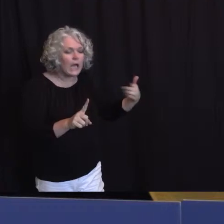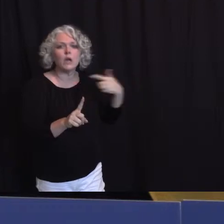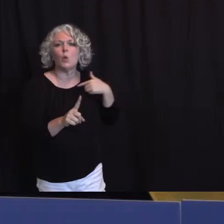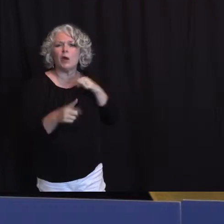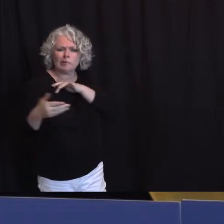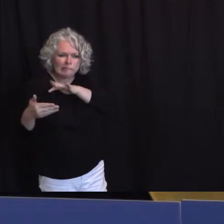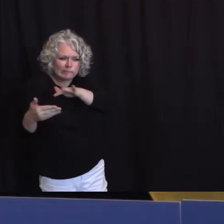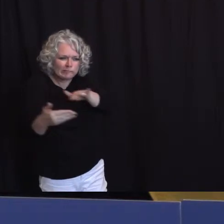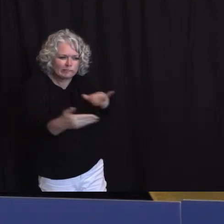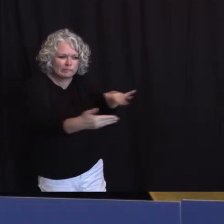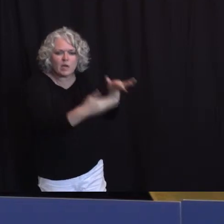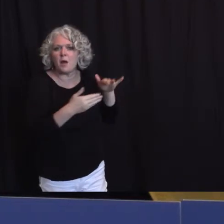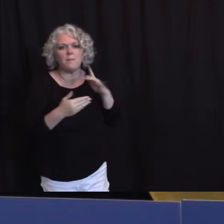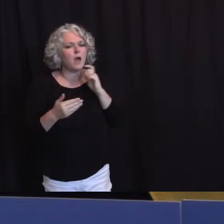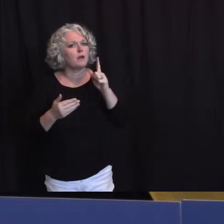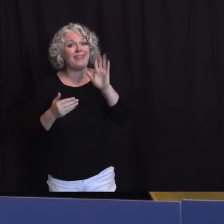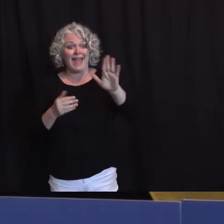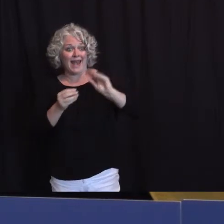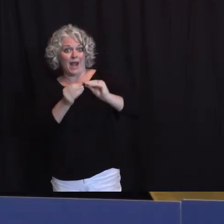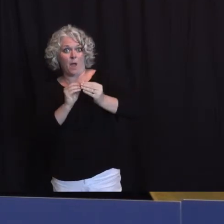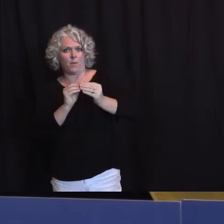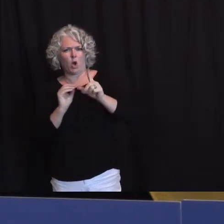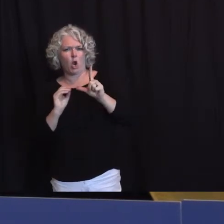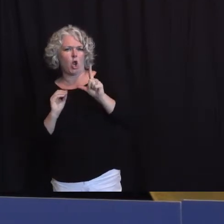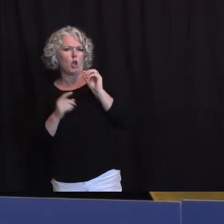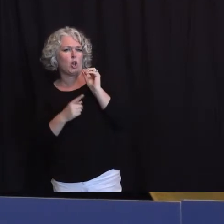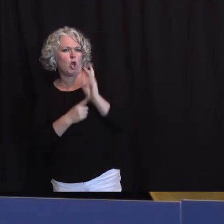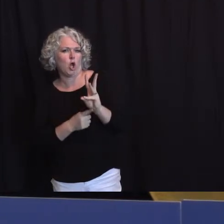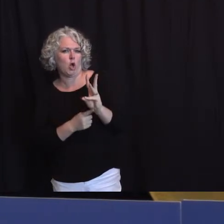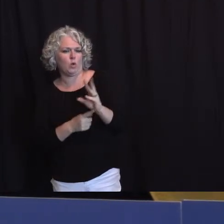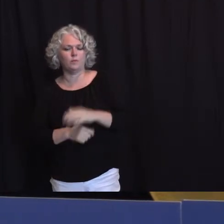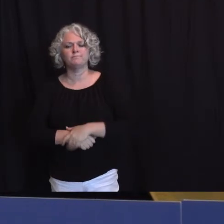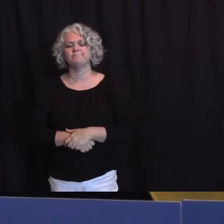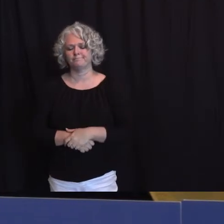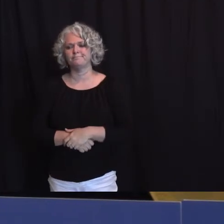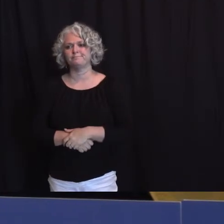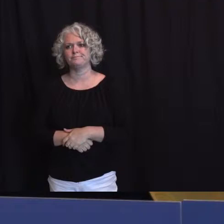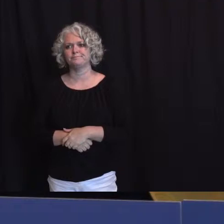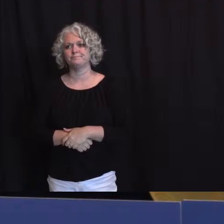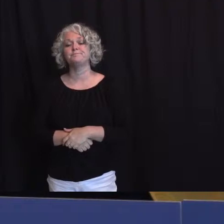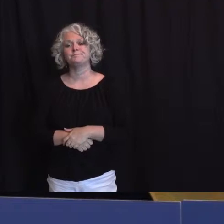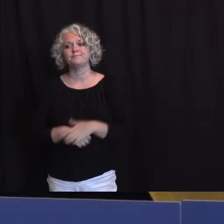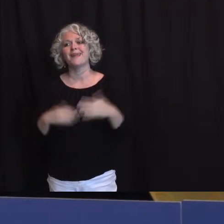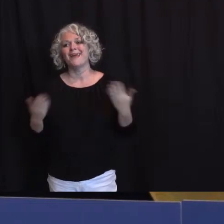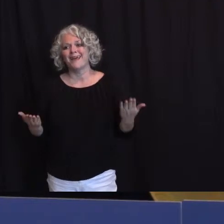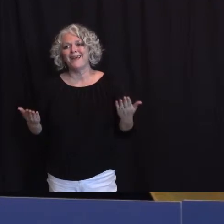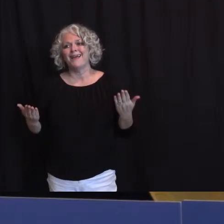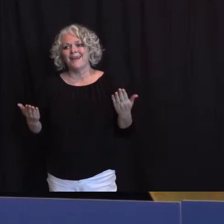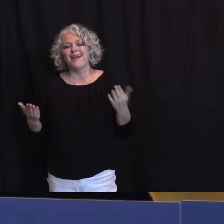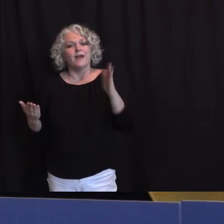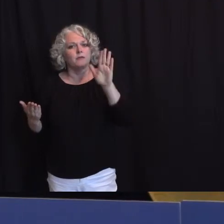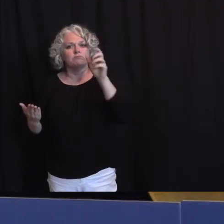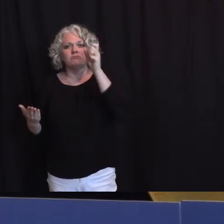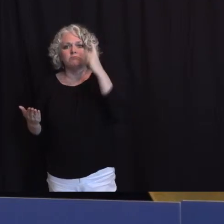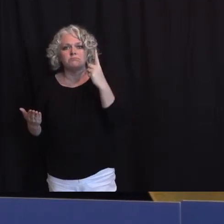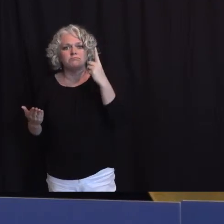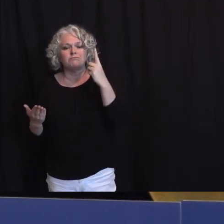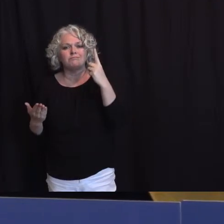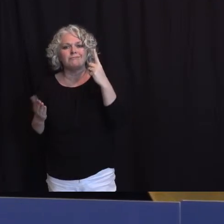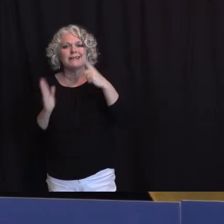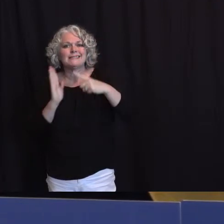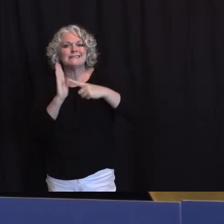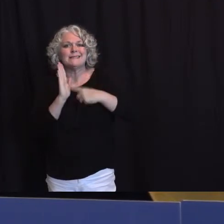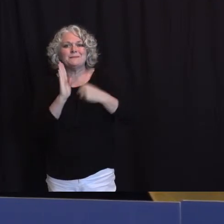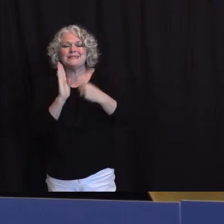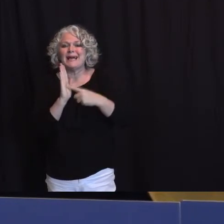vaccine breakthrough cases that do come to us. There are challenges. We recognize that there is going to be underreporting for vaccine